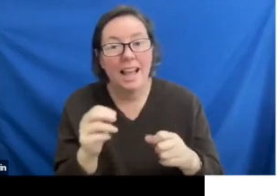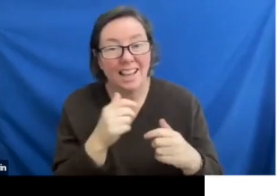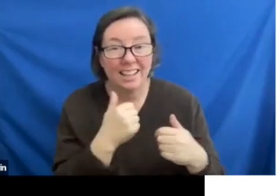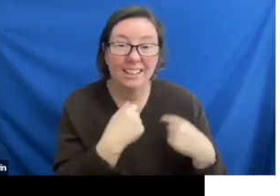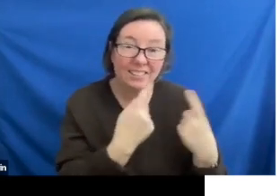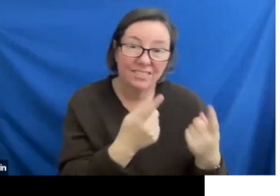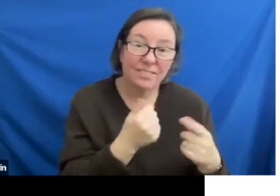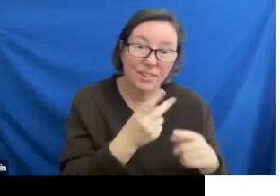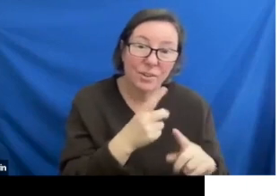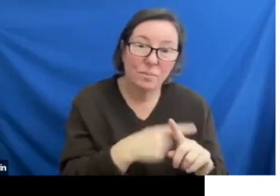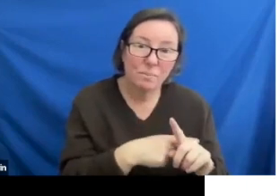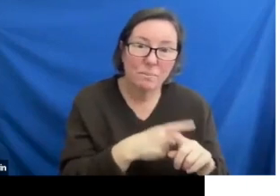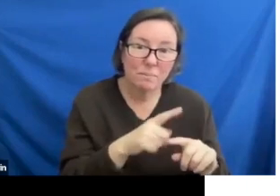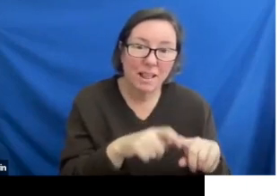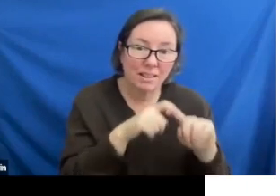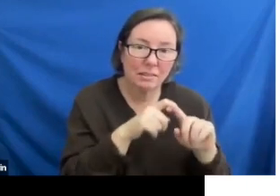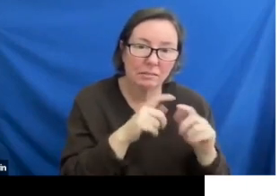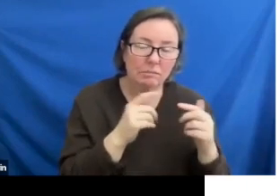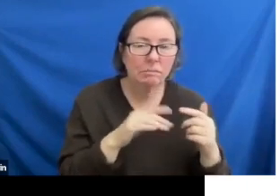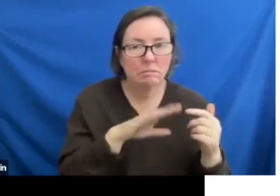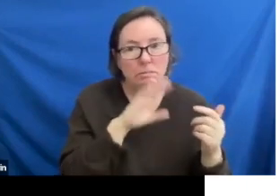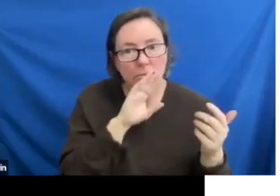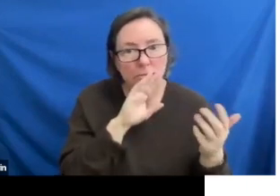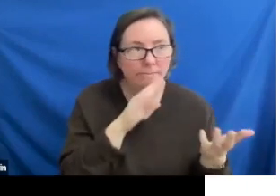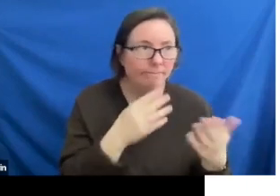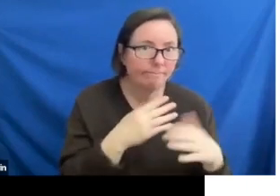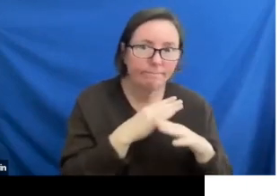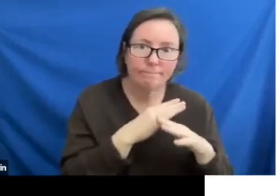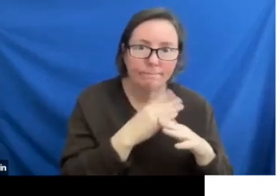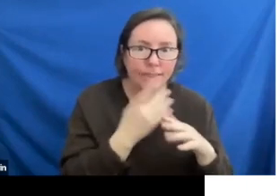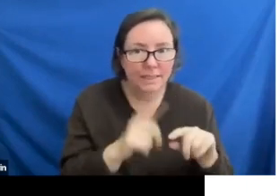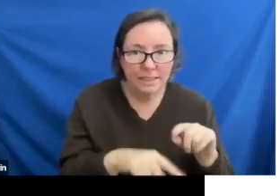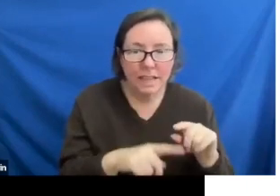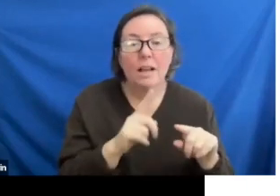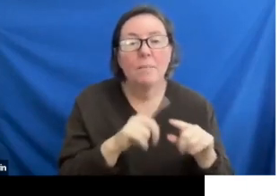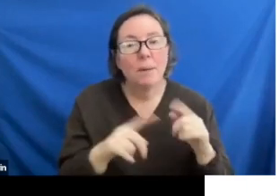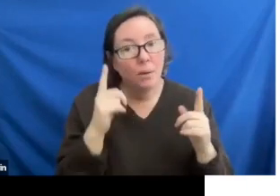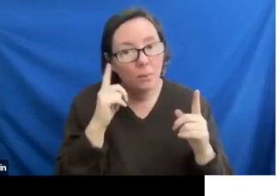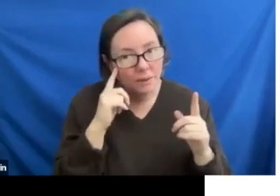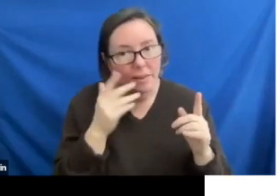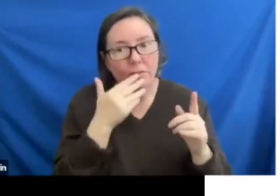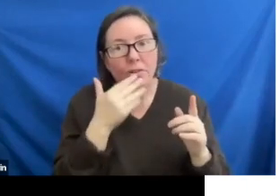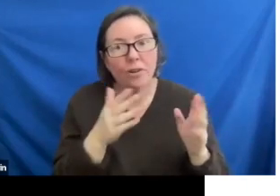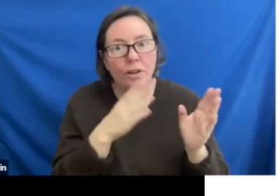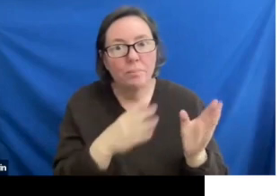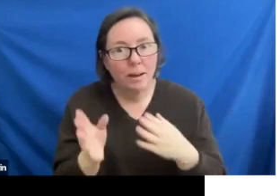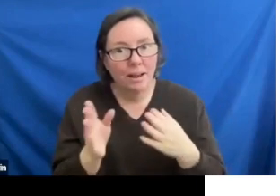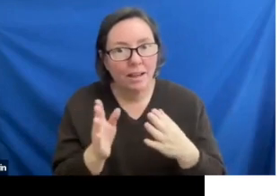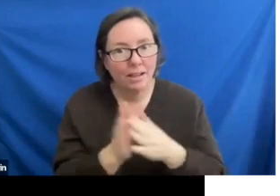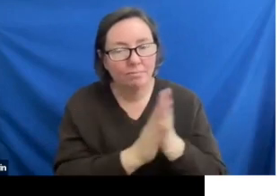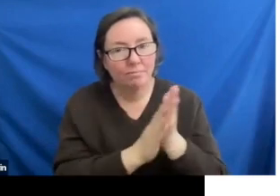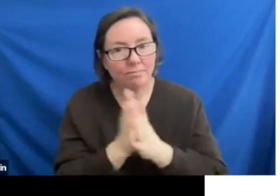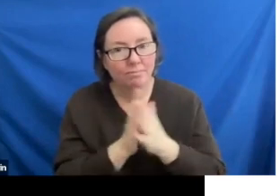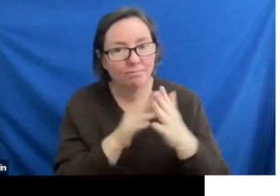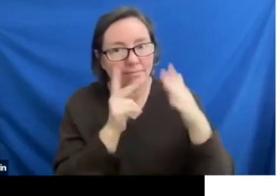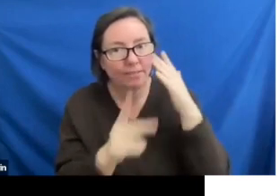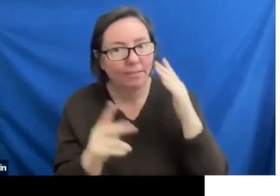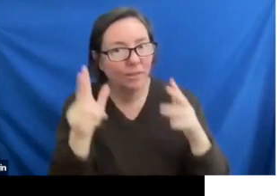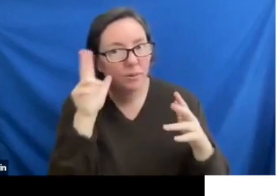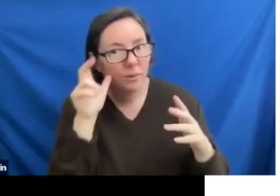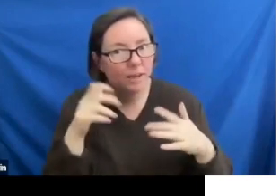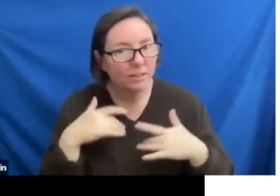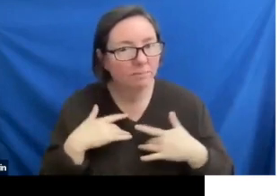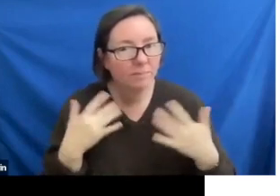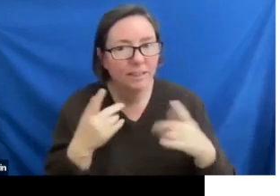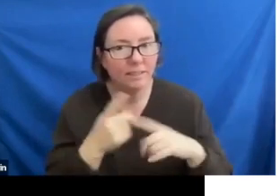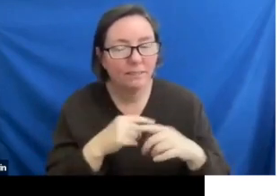be inconvenienced. But we do believe that we have a great plan here, and I'm just looking forward to hearing from the residents